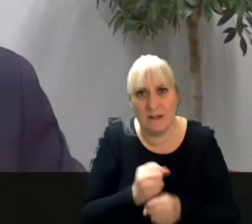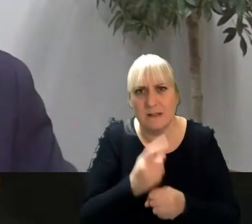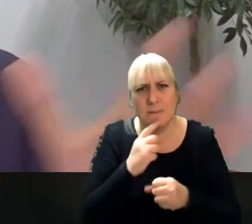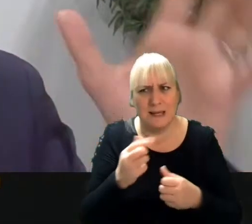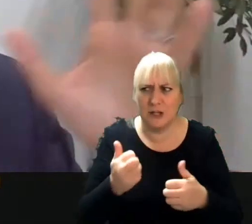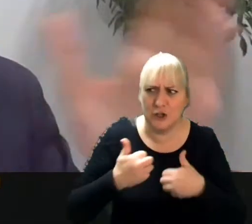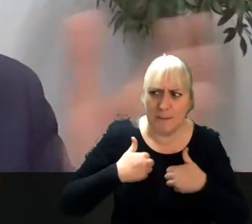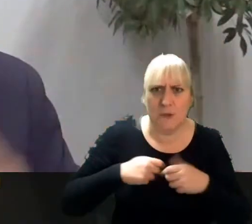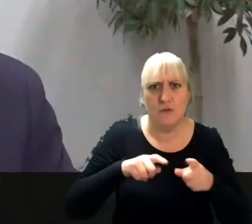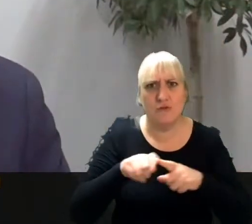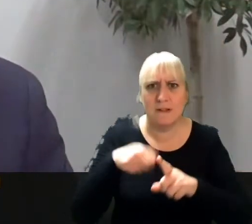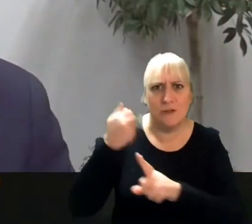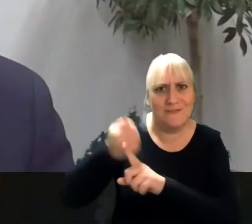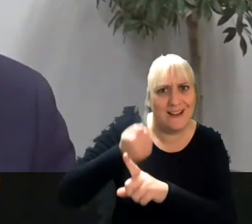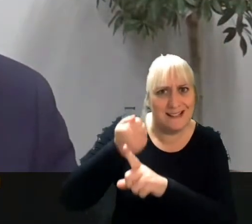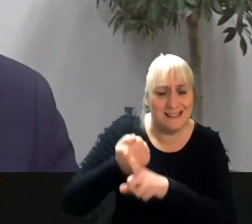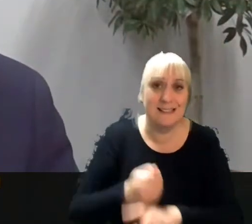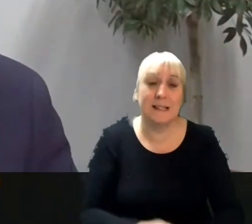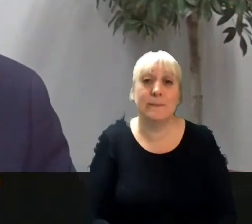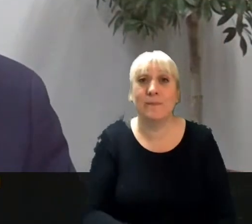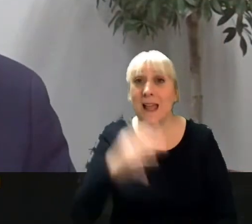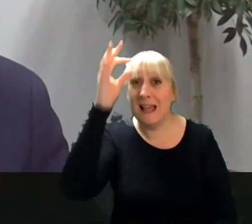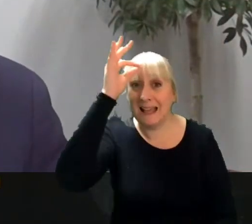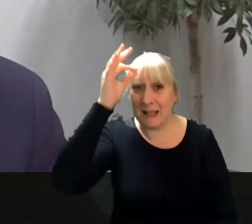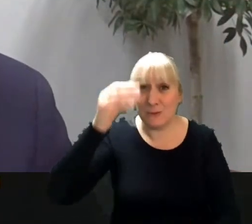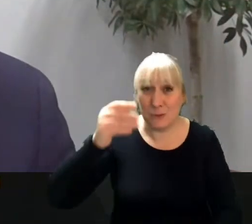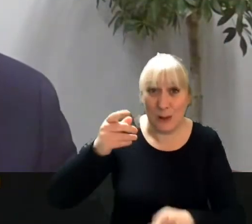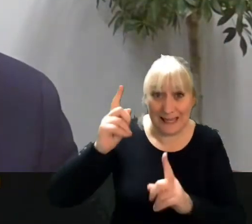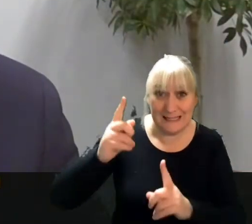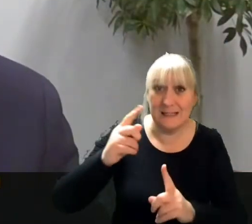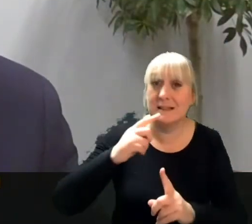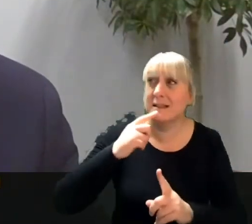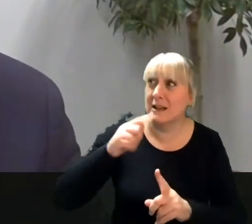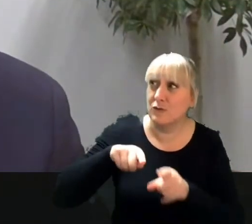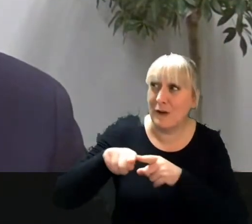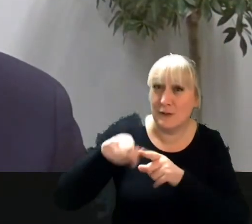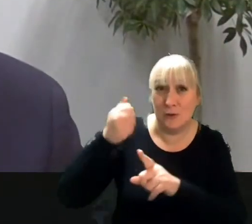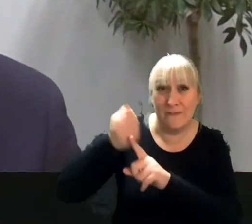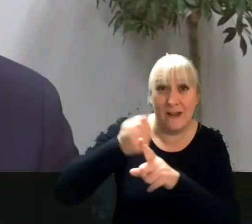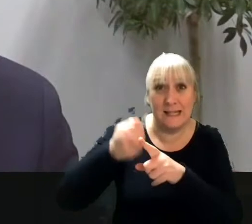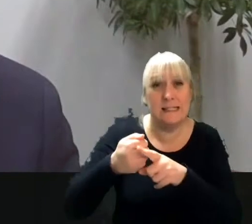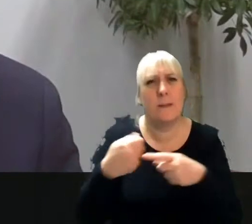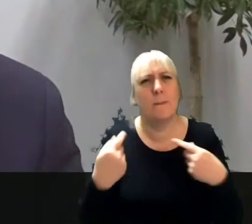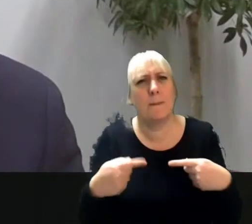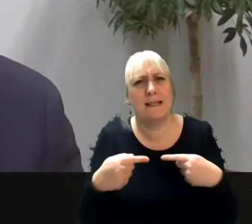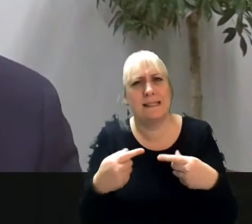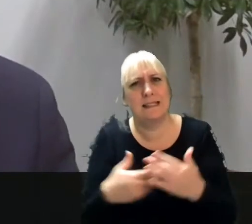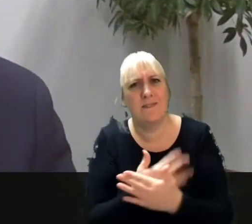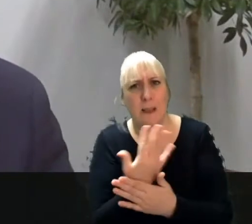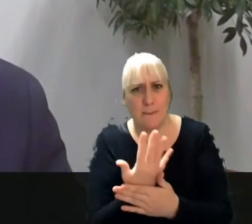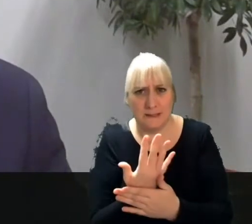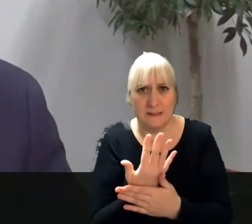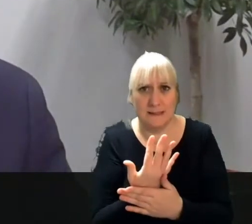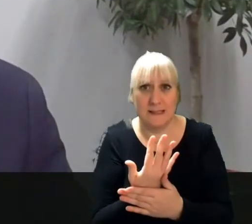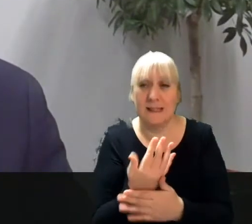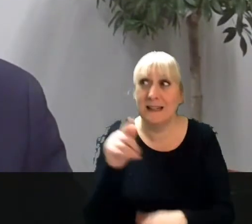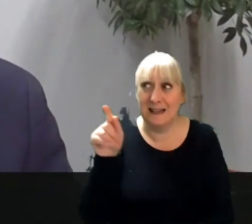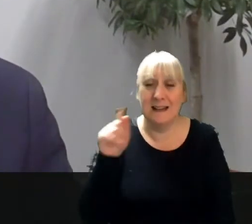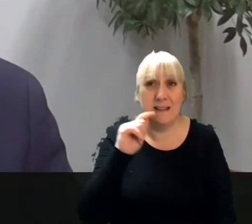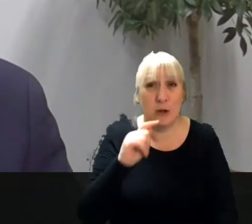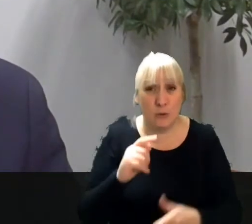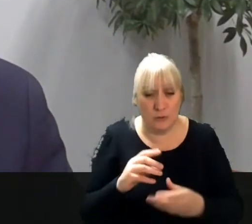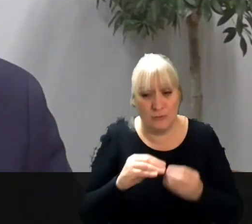Council leaders of all parties are fighting the government on permit developments. Permitted development extensions from the government could be the death of the high